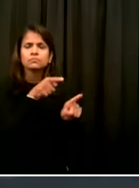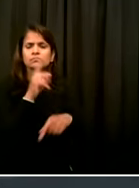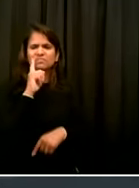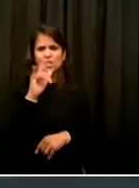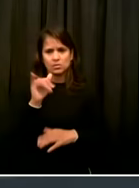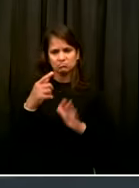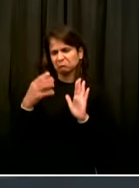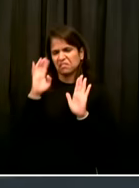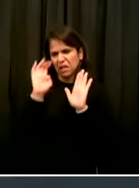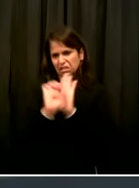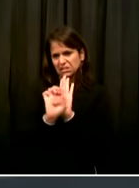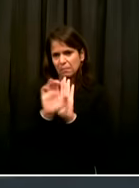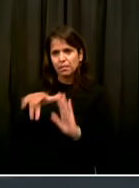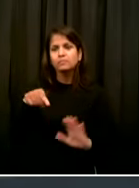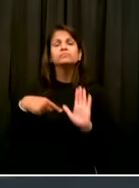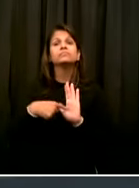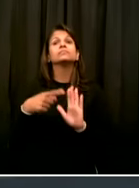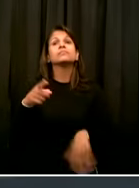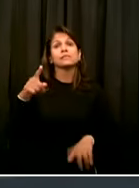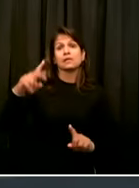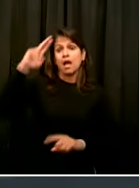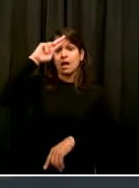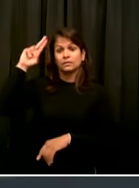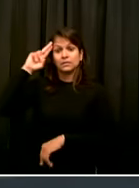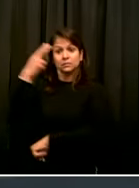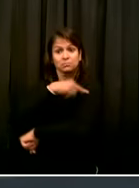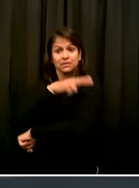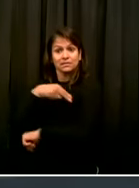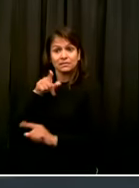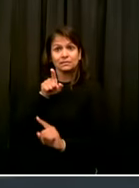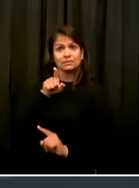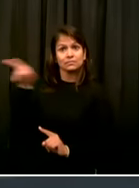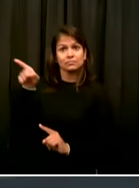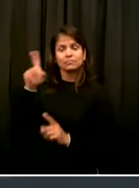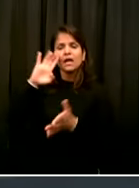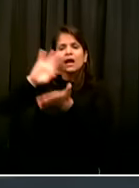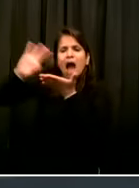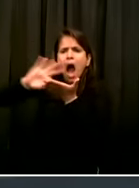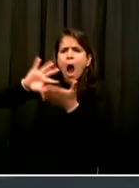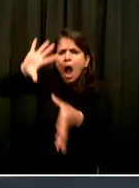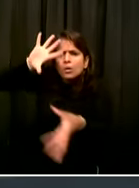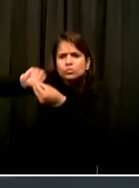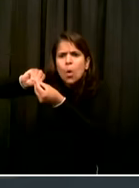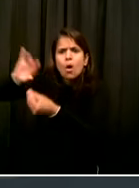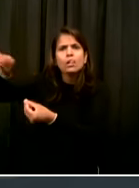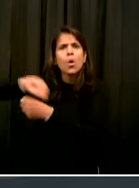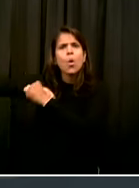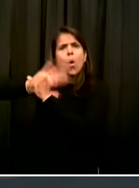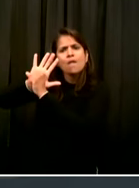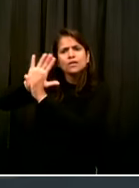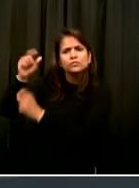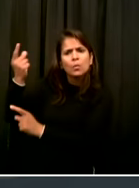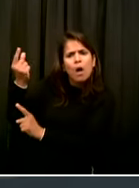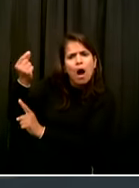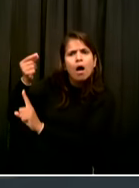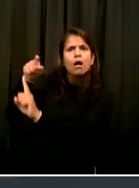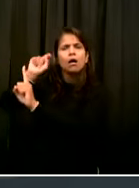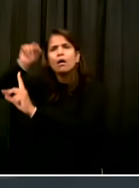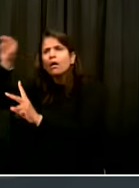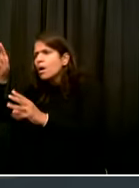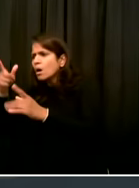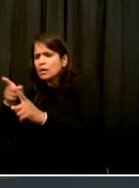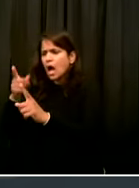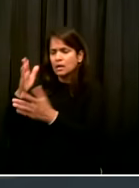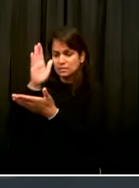have an accurate read of what is happening in our communities. Precision is the name of the game. And so we will also